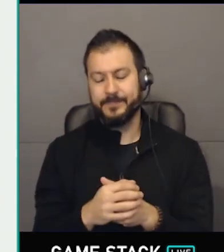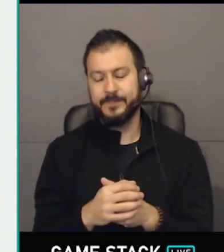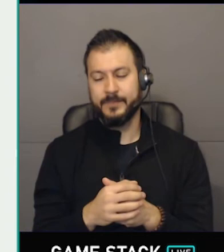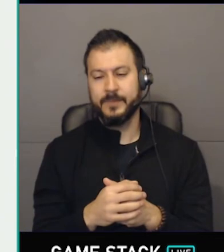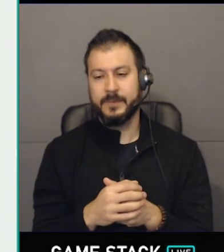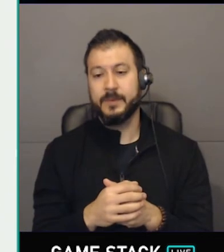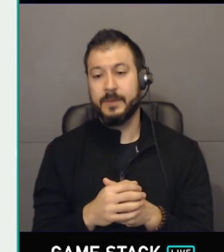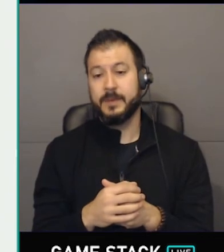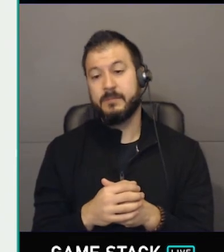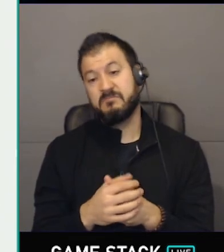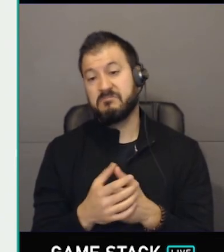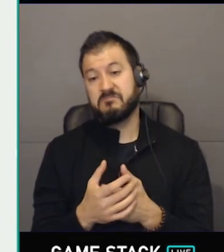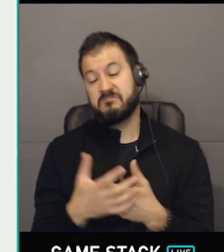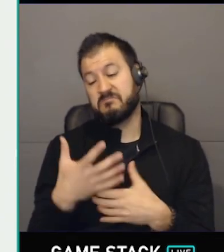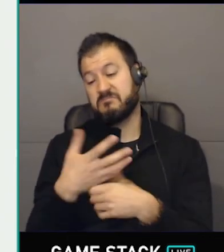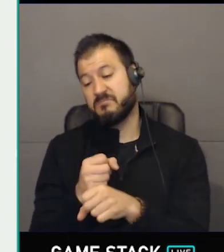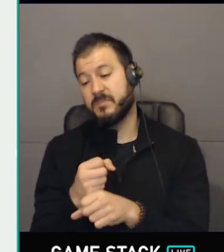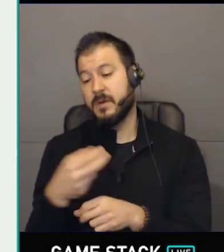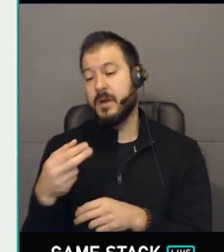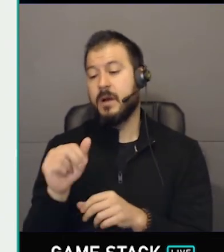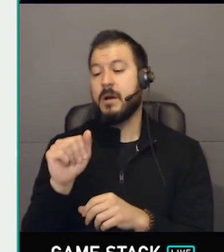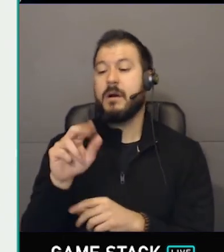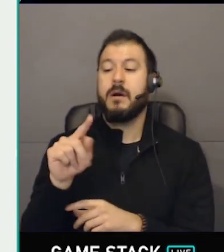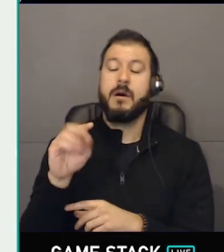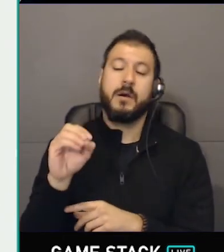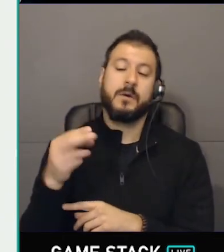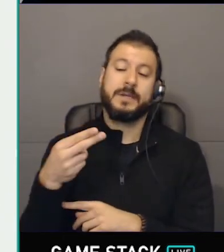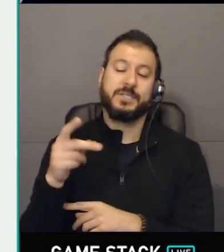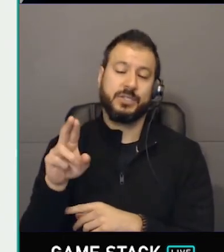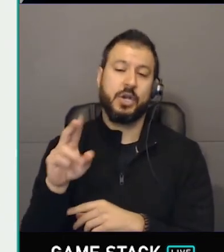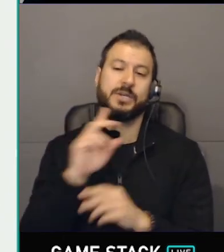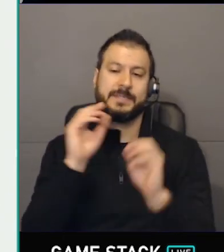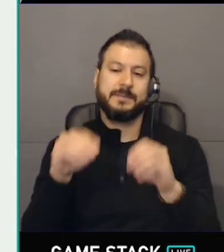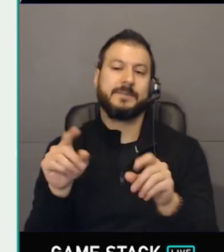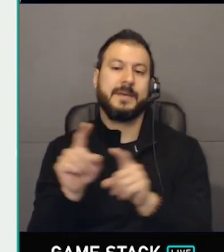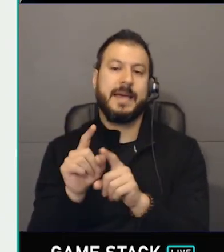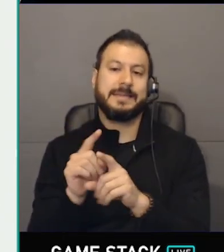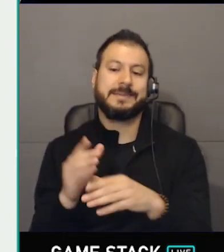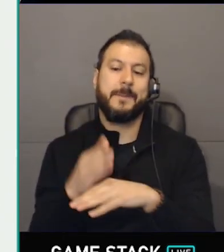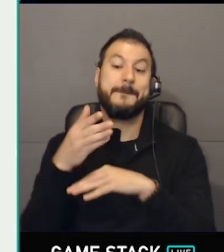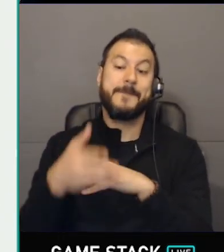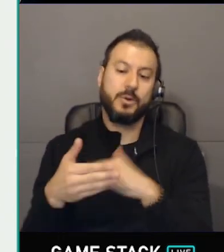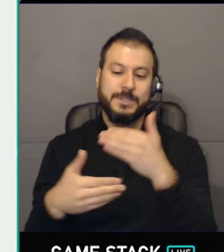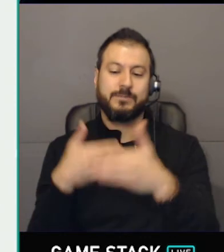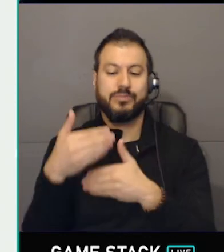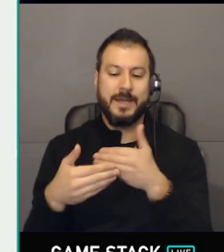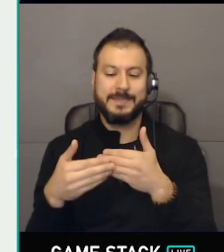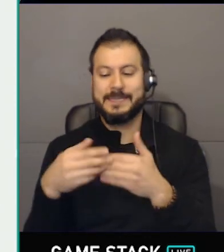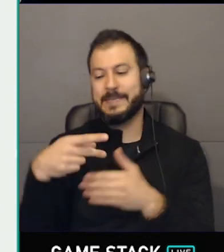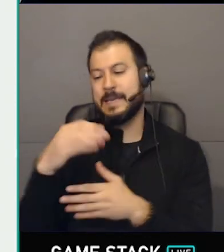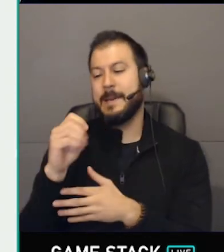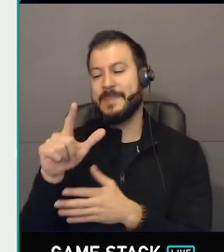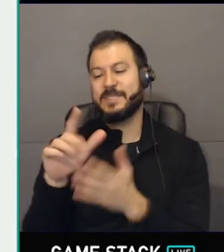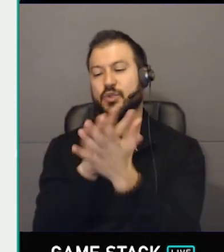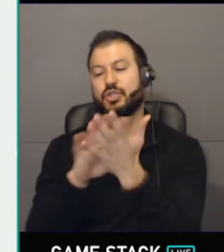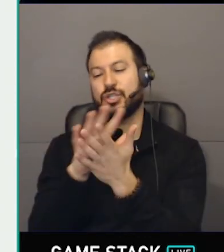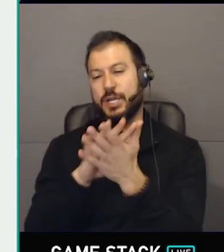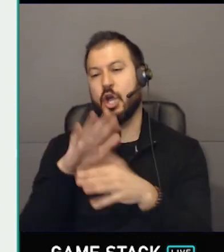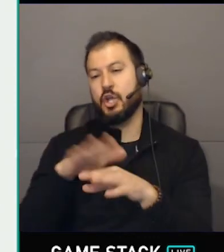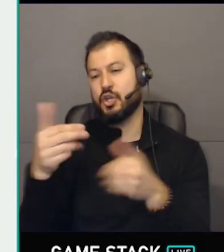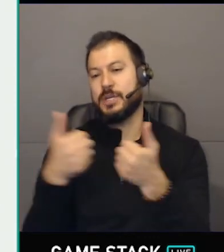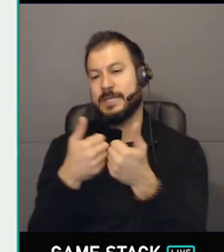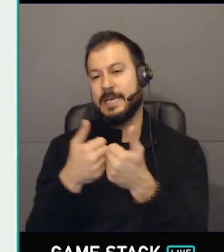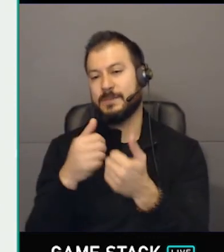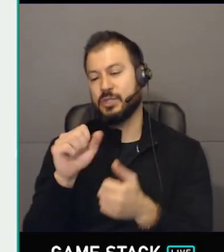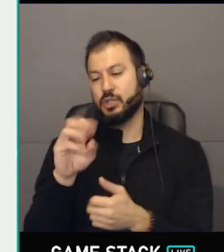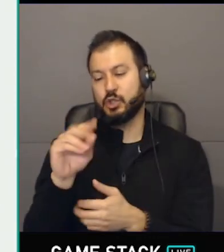In a nutshell, Auto HDR on Windows is implemented as a post-process pixel shader that runs on your game's swap chain at present